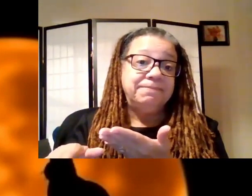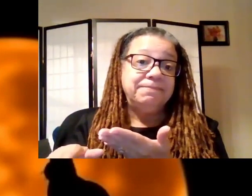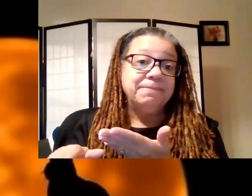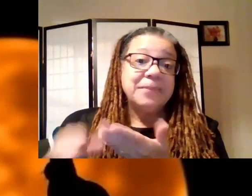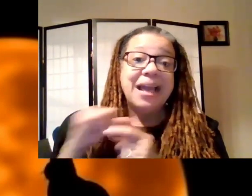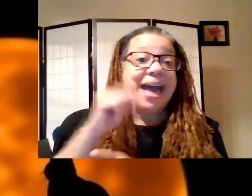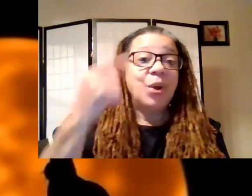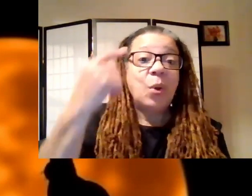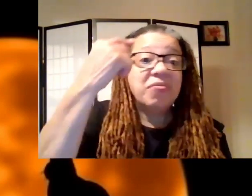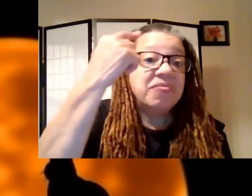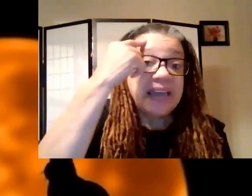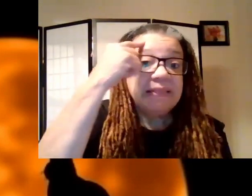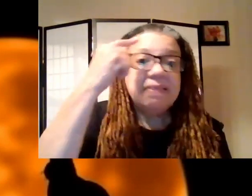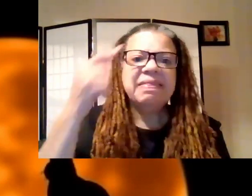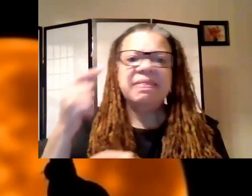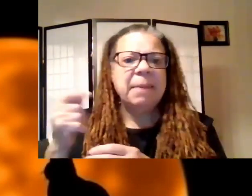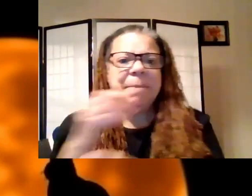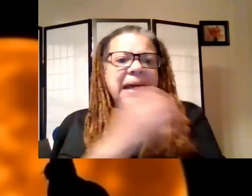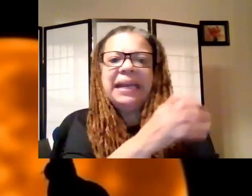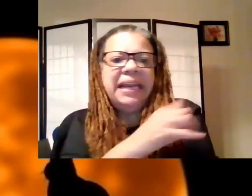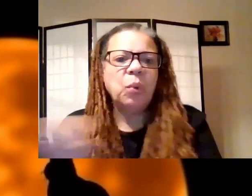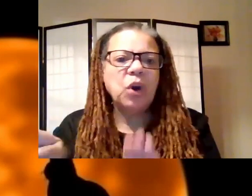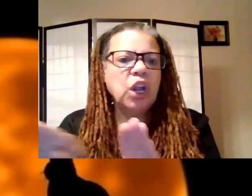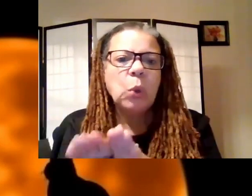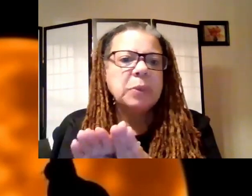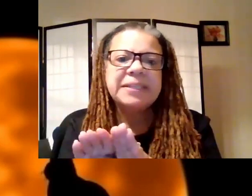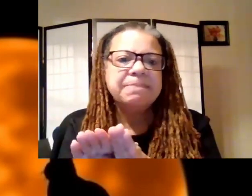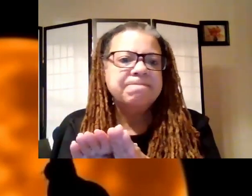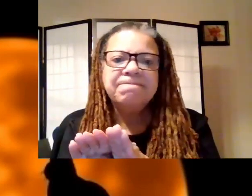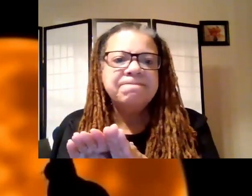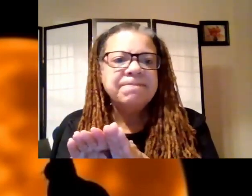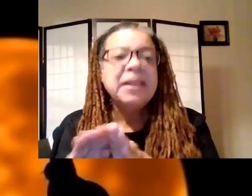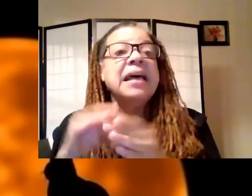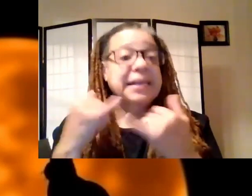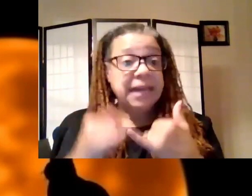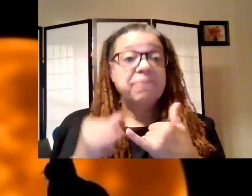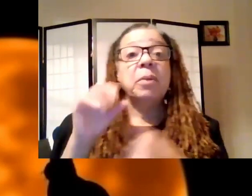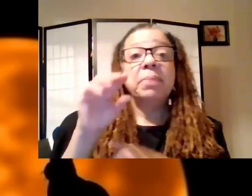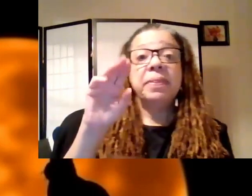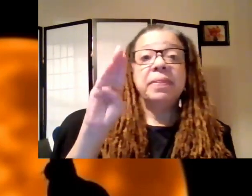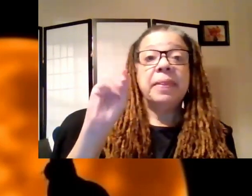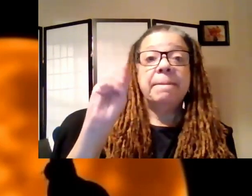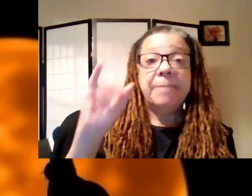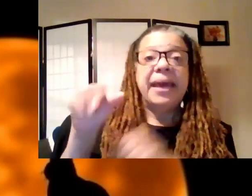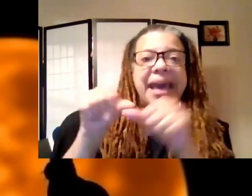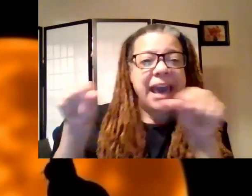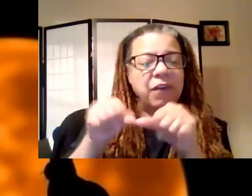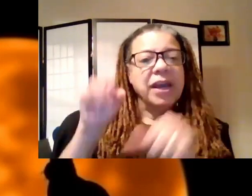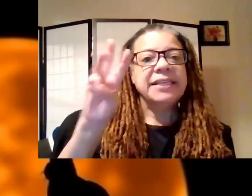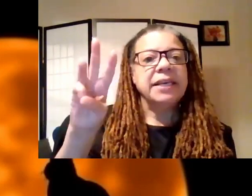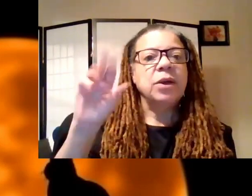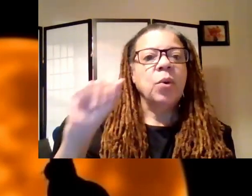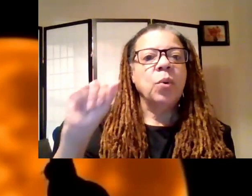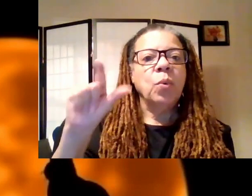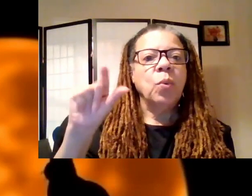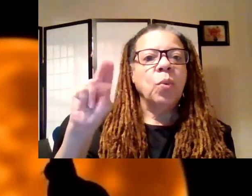don't believe that my clinic will close because I'm from Walnut Creek in the Bay Area. So I'm sure that the